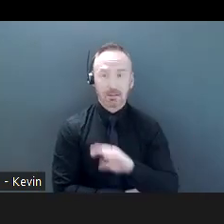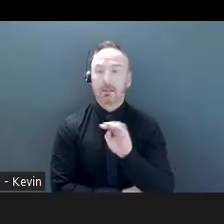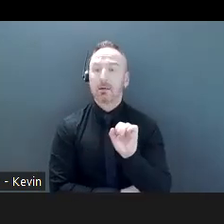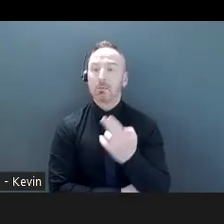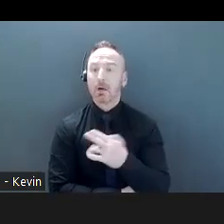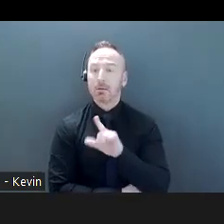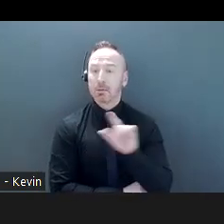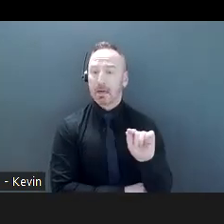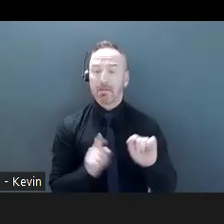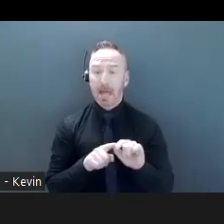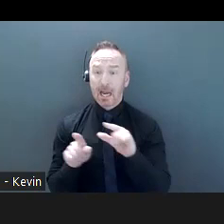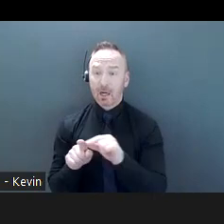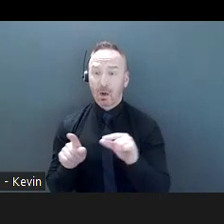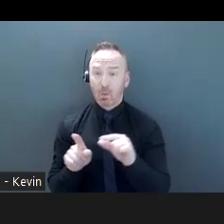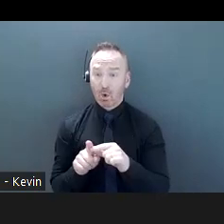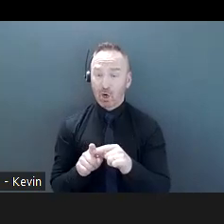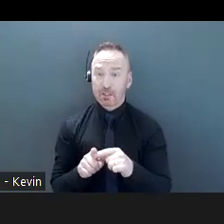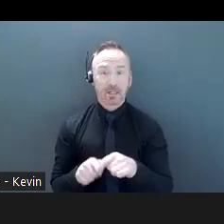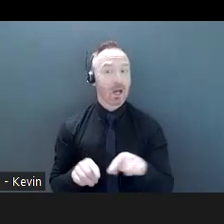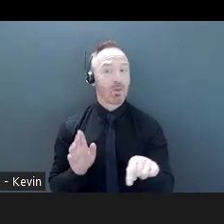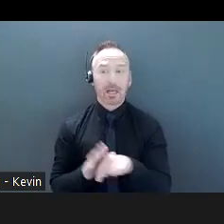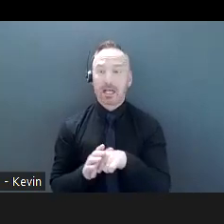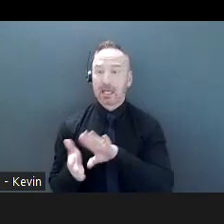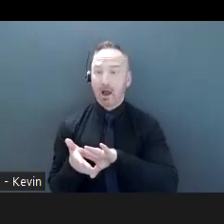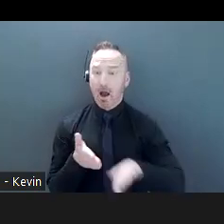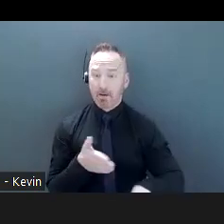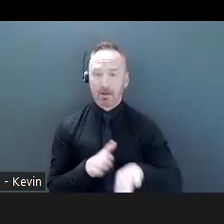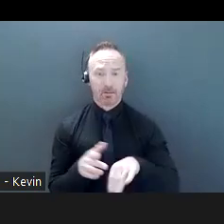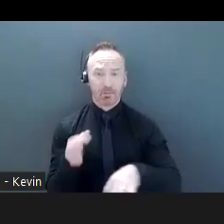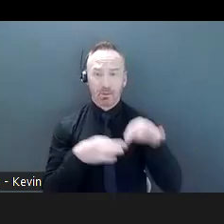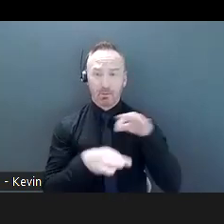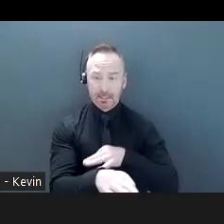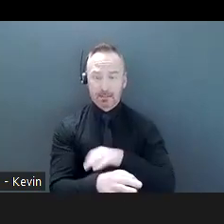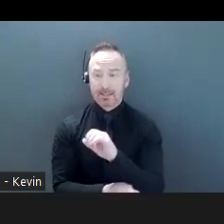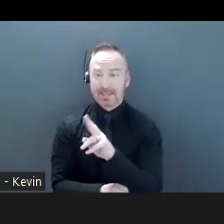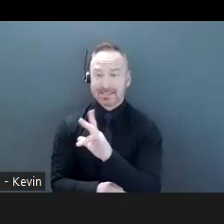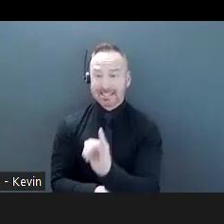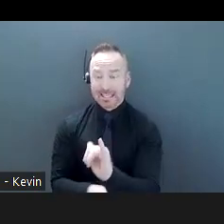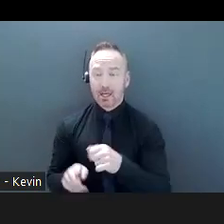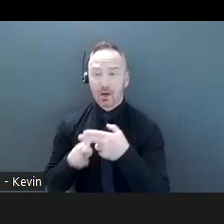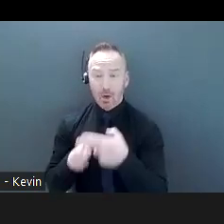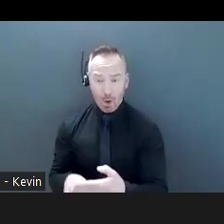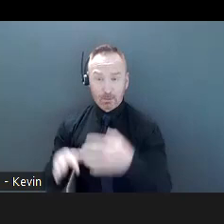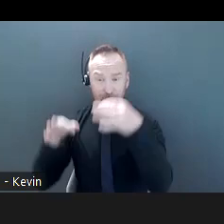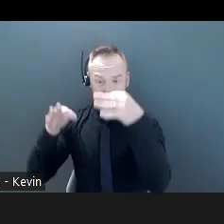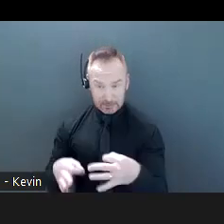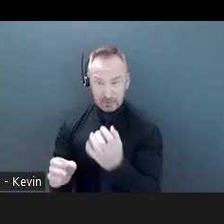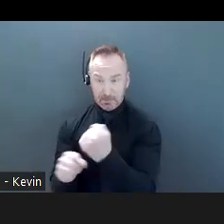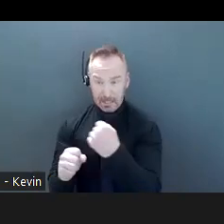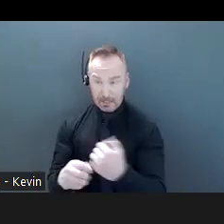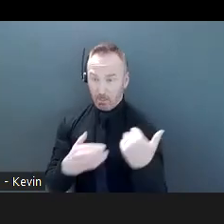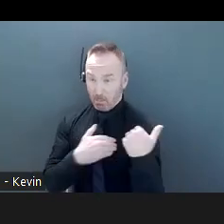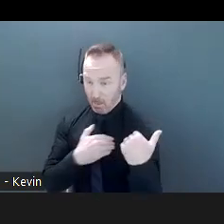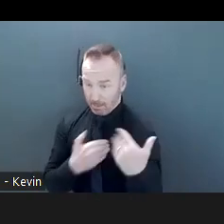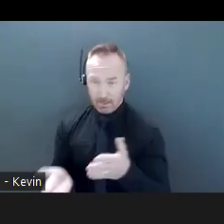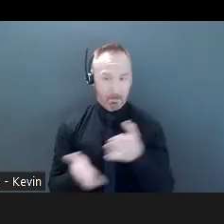done away with and they've been replaced. So now custody is called decision-making responsibility and access is